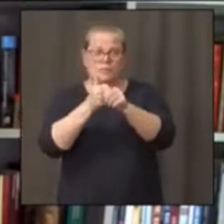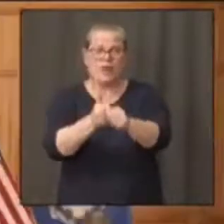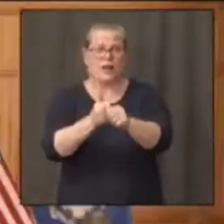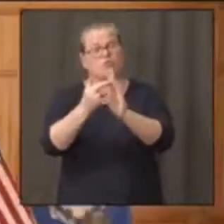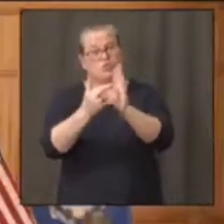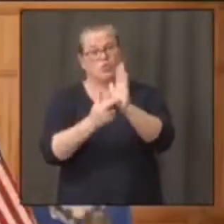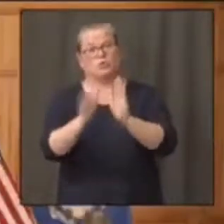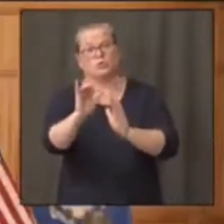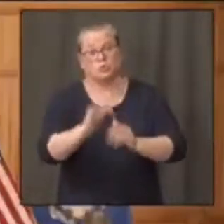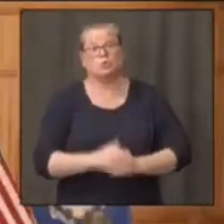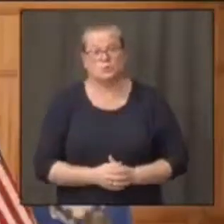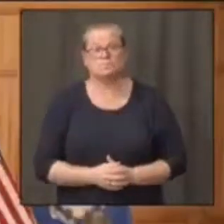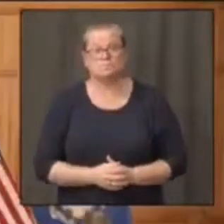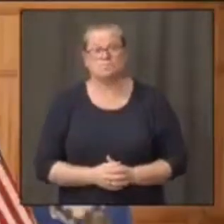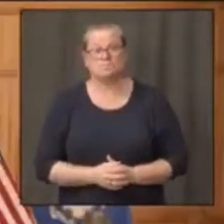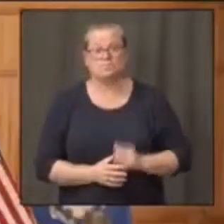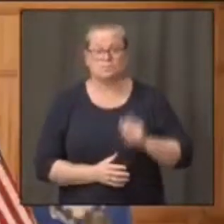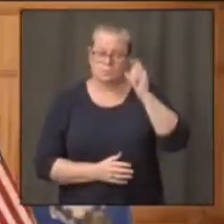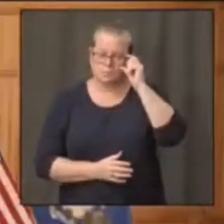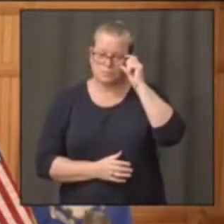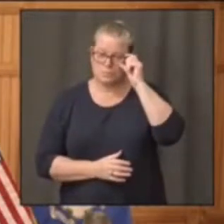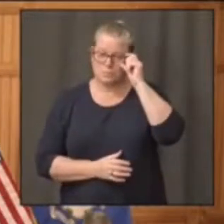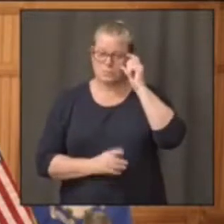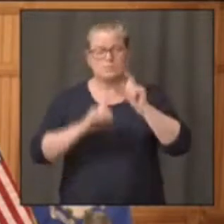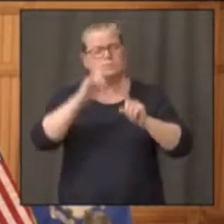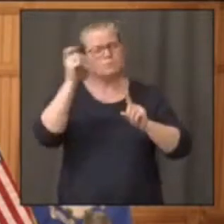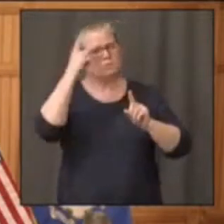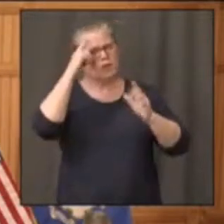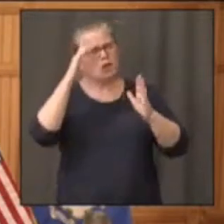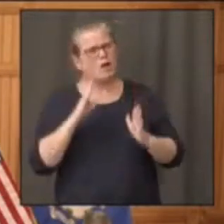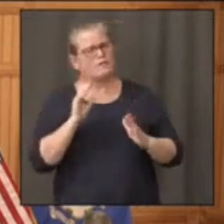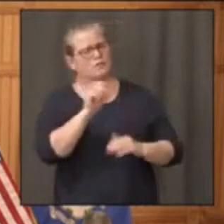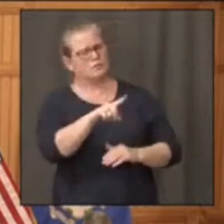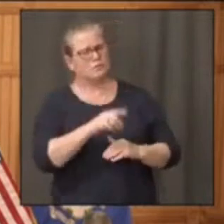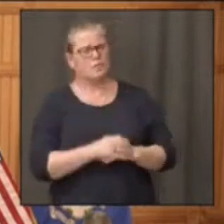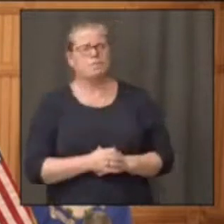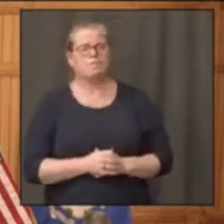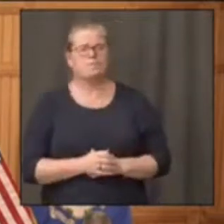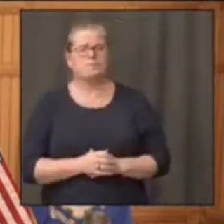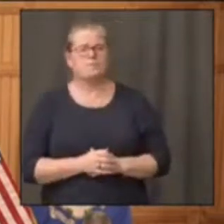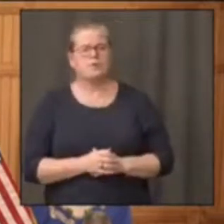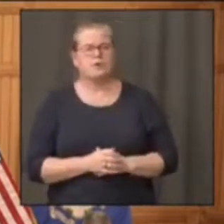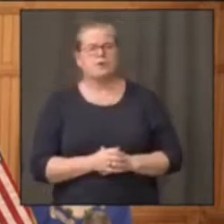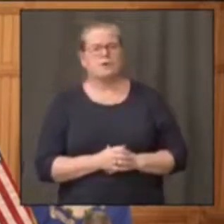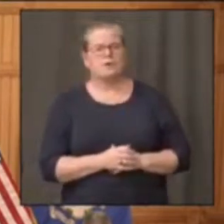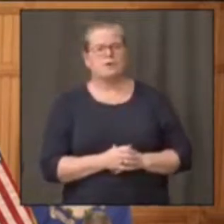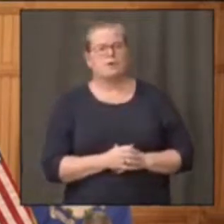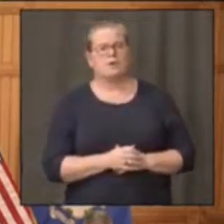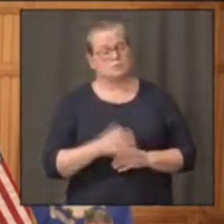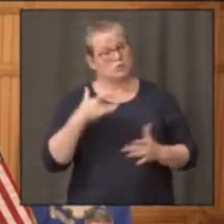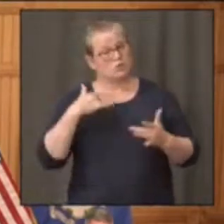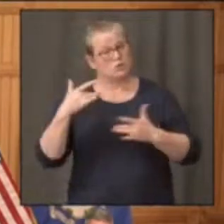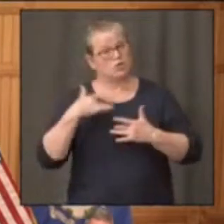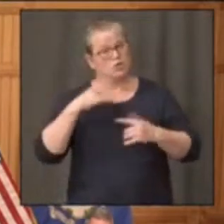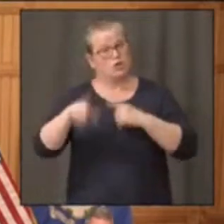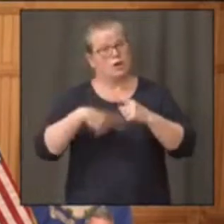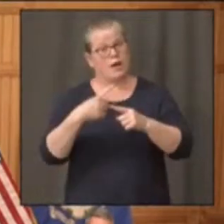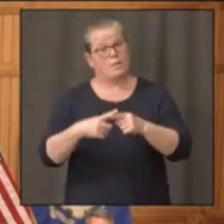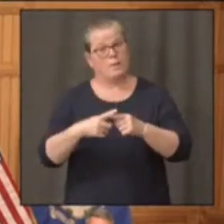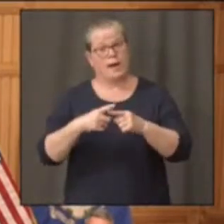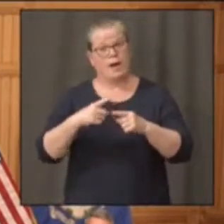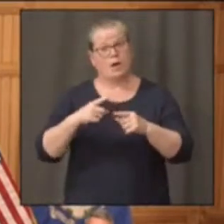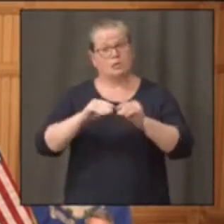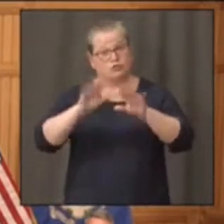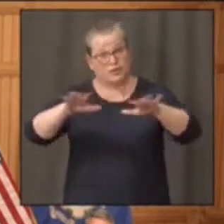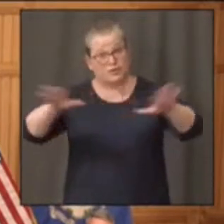Governor, do you think that uptick in the rate of transmission is alarming or troubling for you? I mean, I was looking at that map.